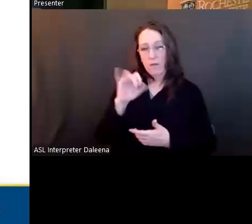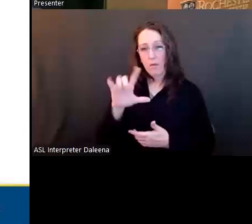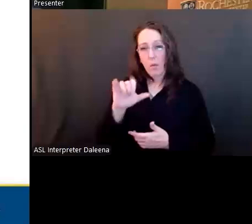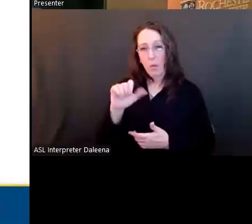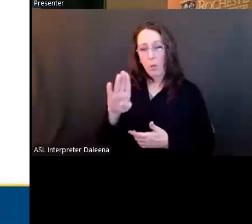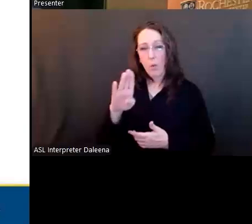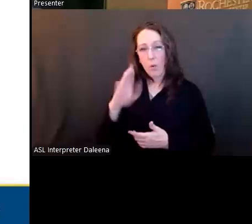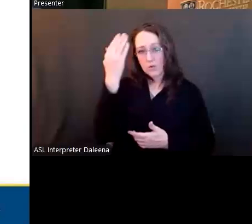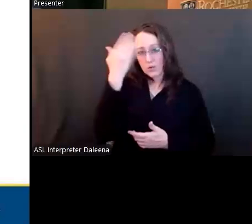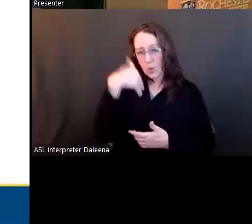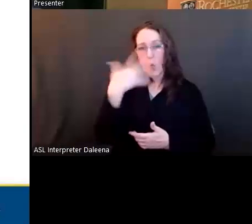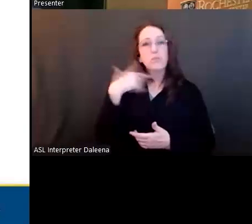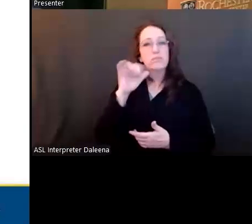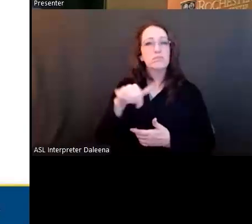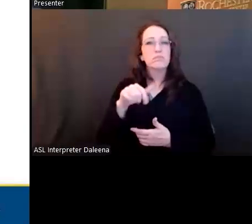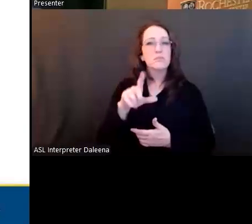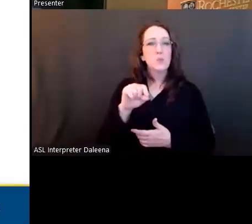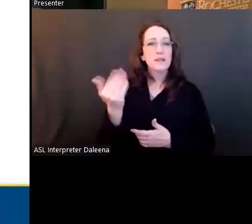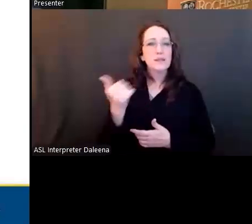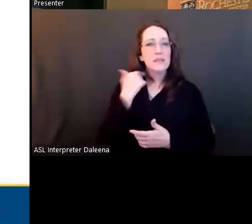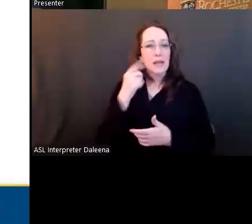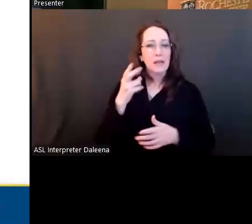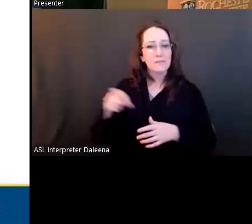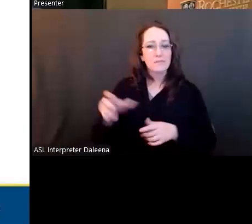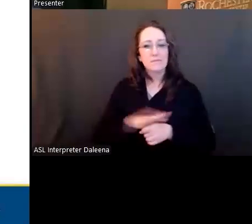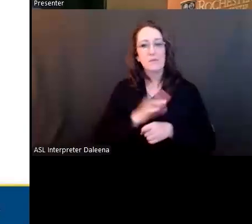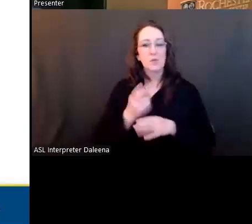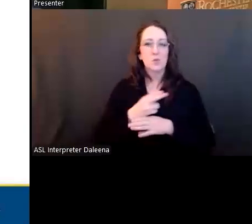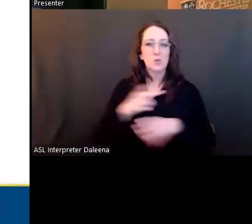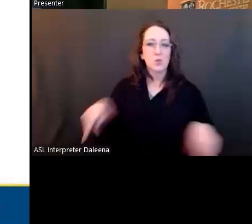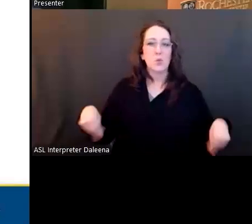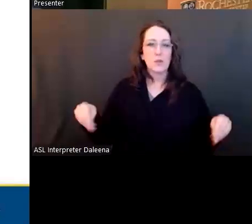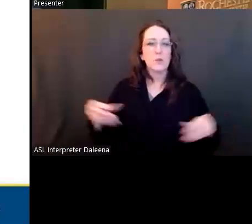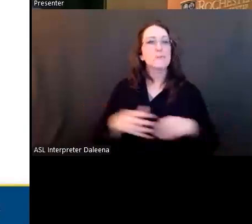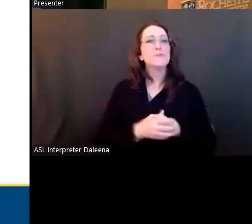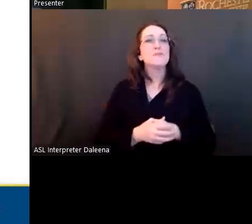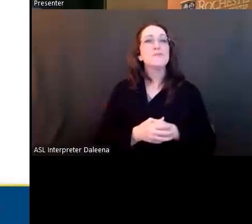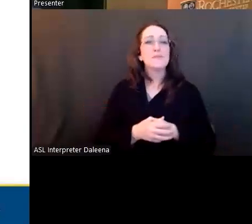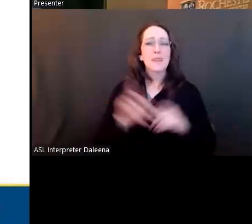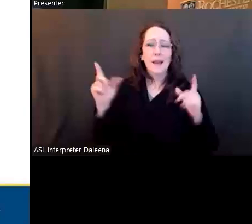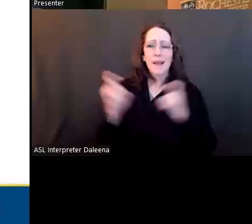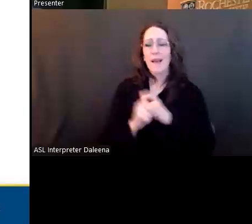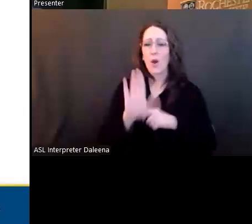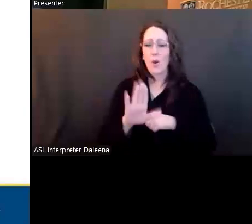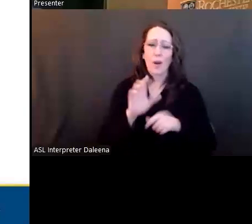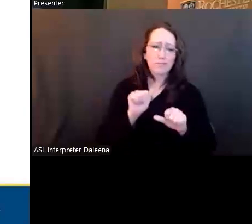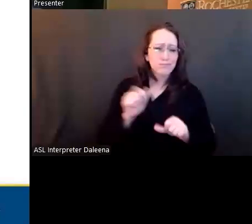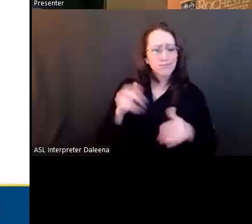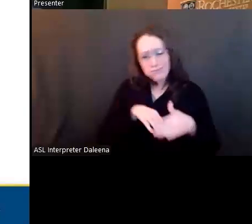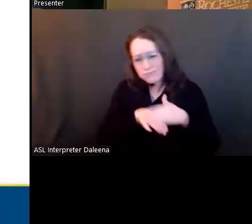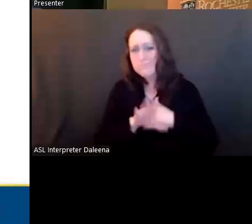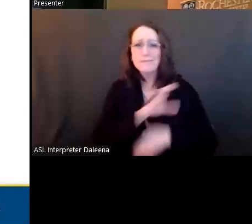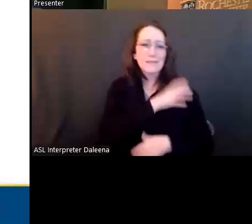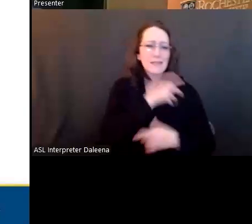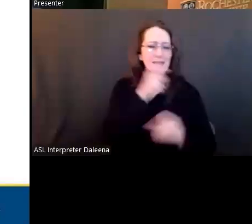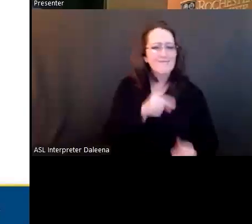mobility complications requiring the use of a wheelchair. These complications made her ability to come into the clinic difficult and